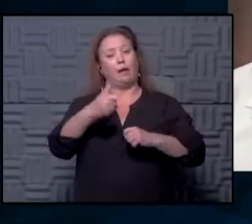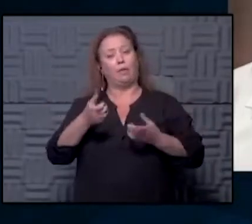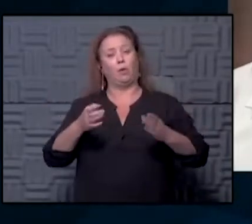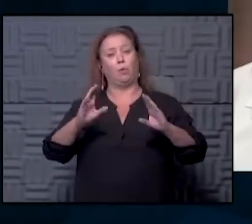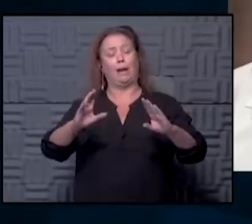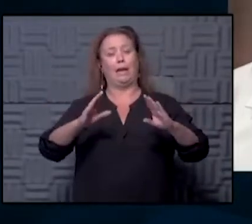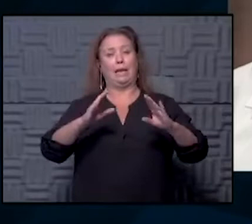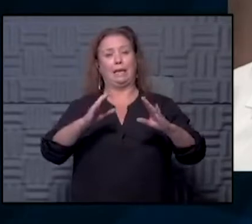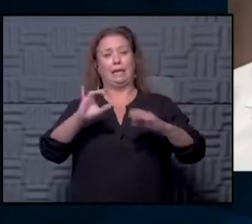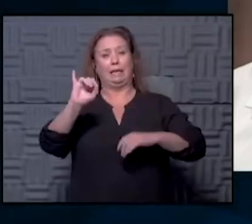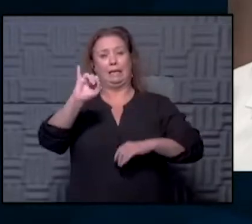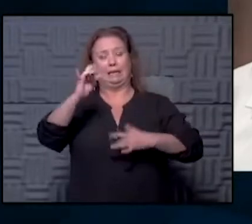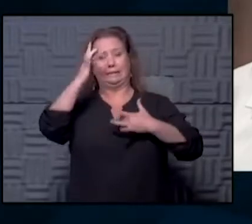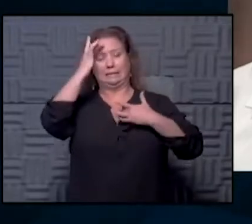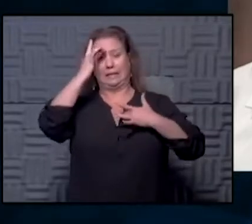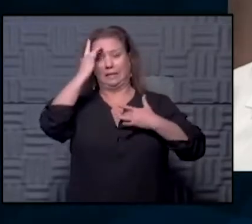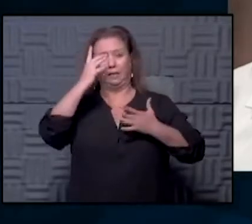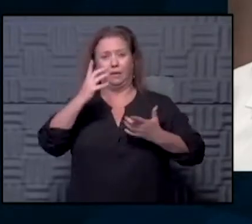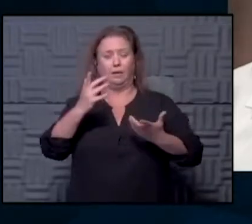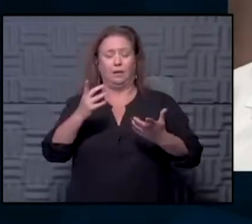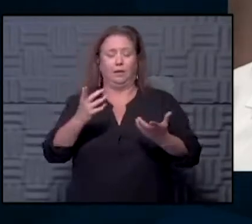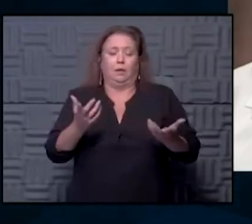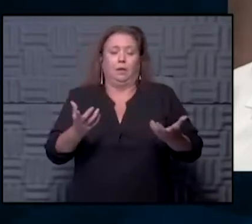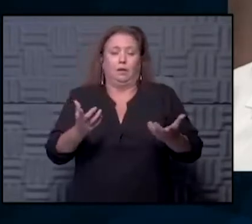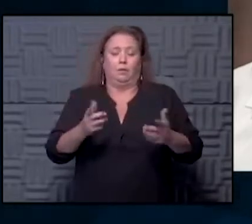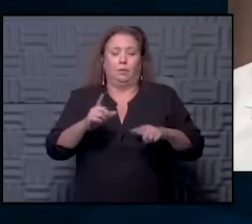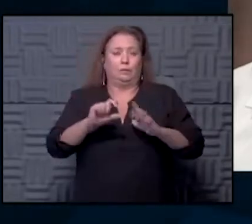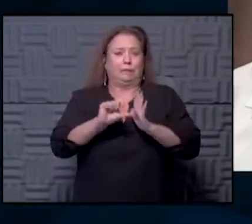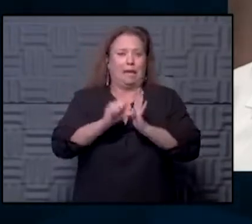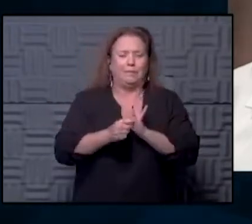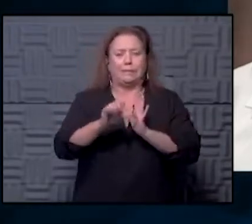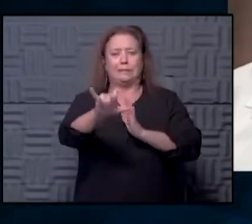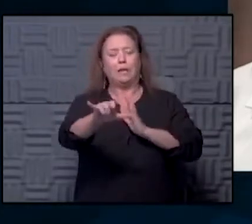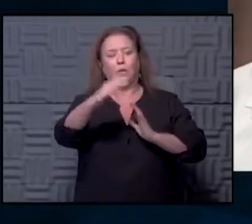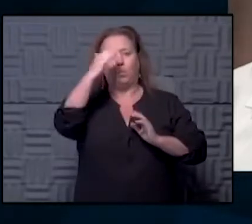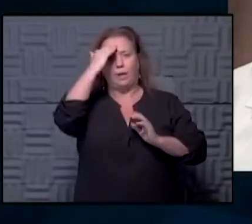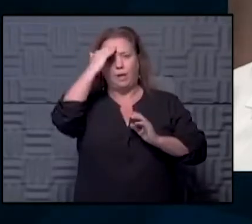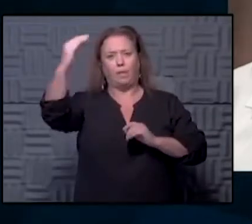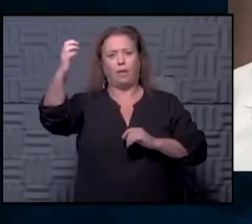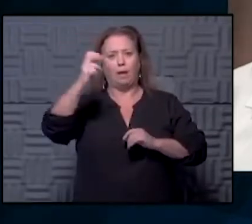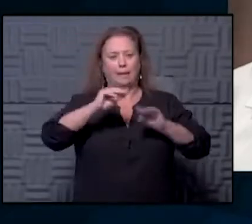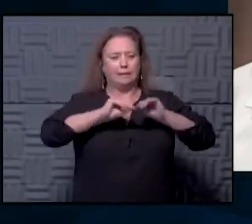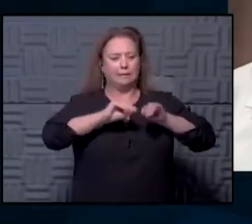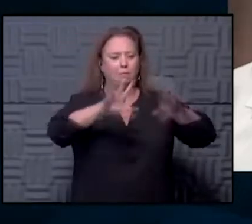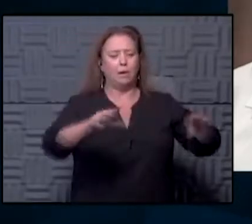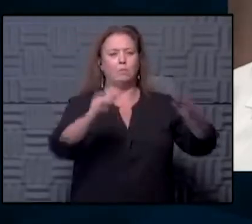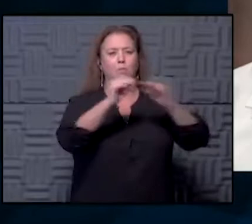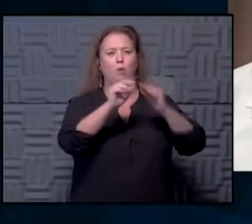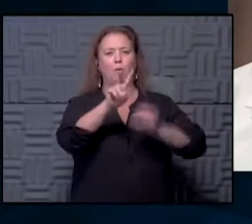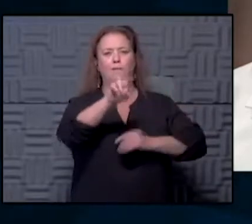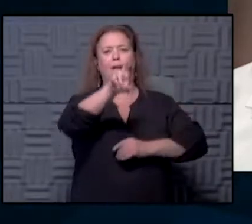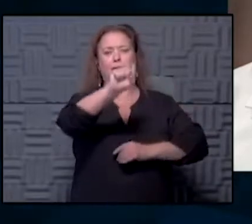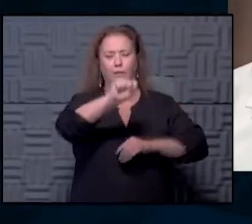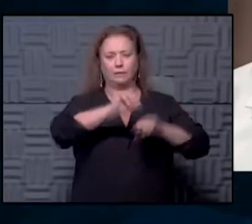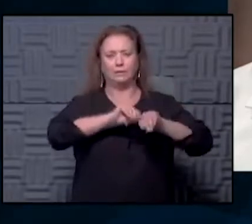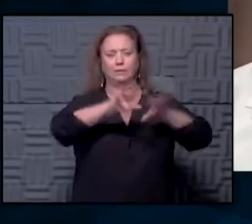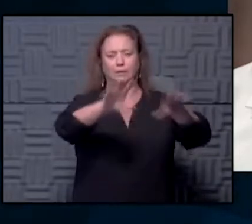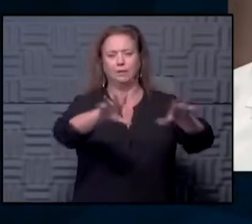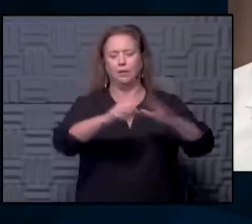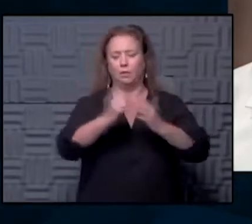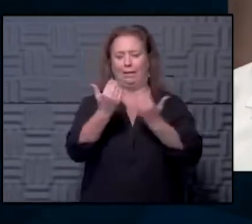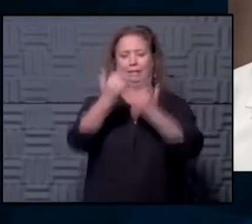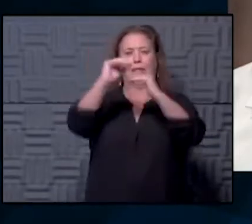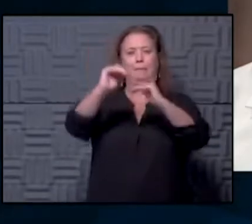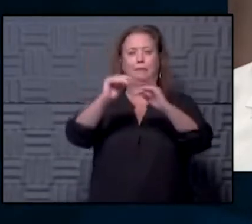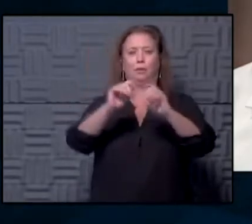from getting infected. I mean, we just shouldn't relent on that, because we just know they're going to come back and spread more virus. No, so absolutely. we need to spread out and